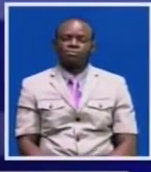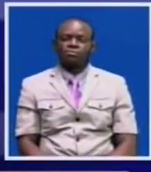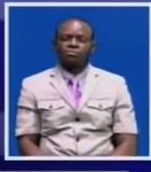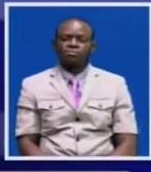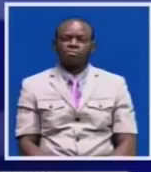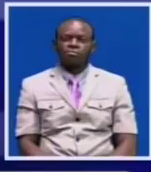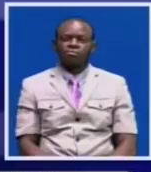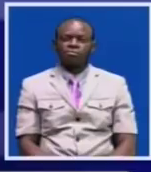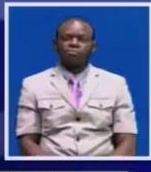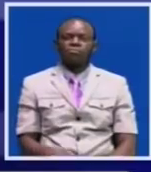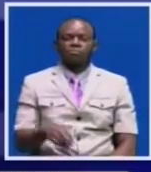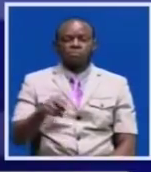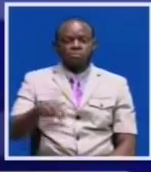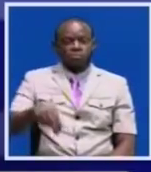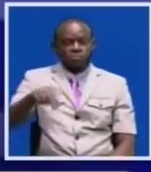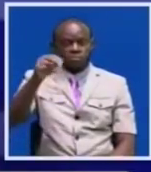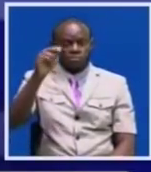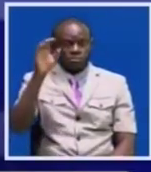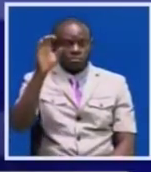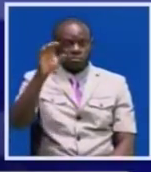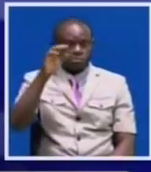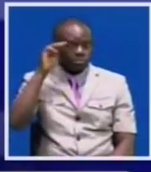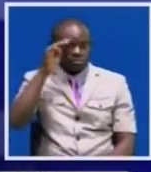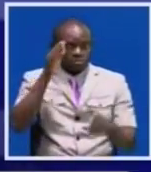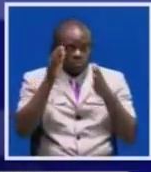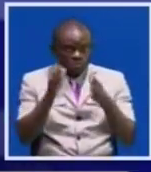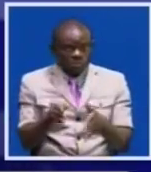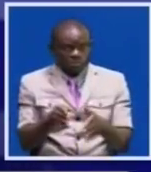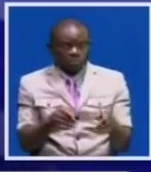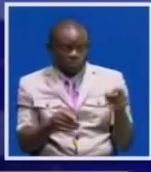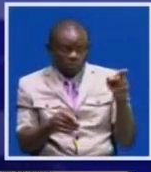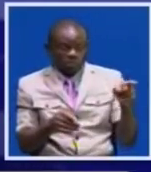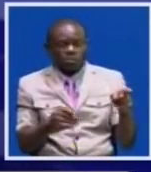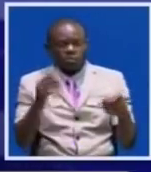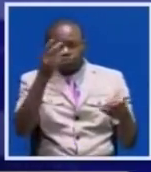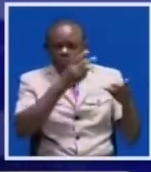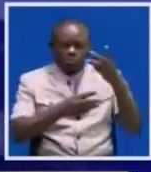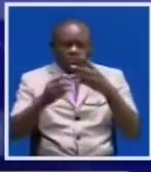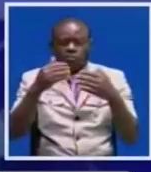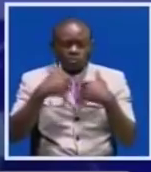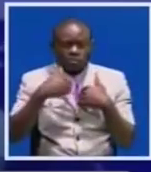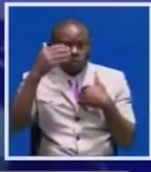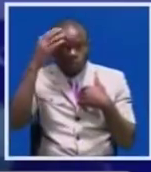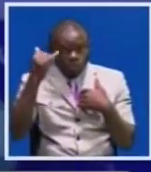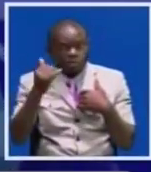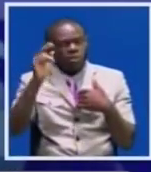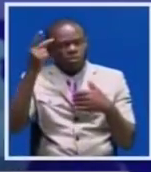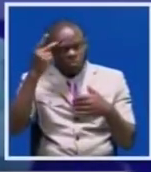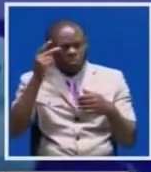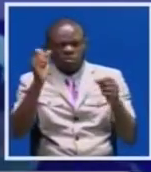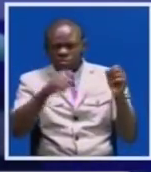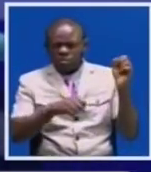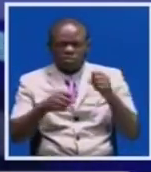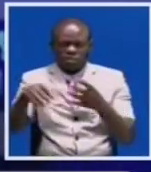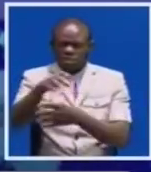Meanwhile, Northern Province Minister Chungu Bwalia has expressed worry with the growing culture of political violence. Here's a